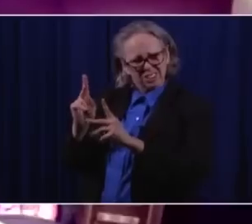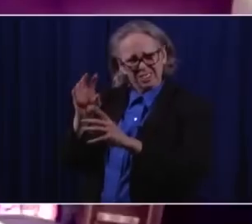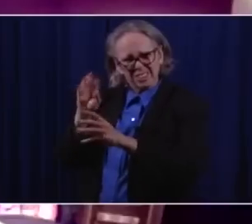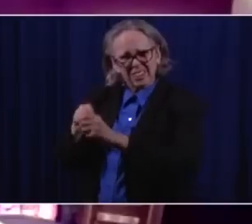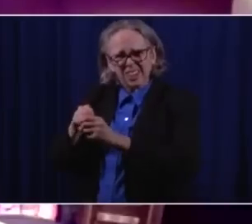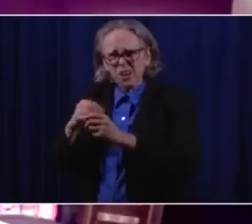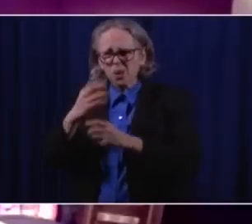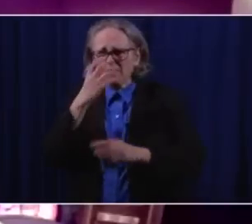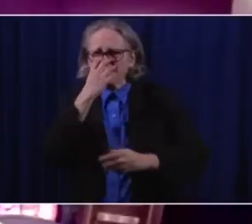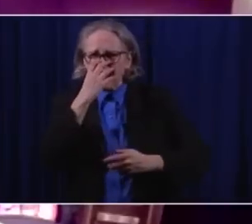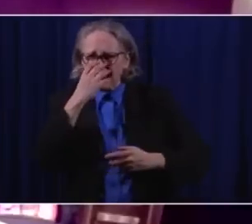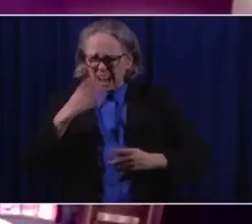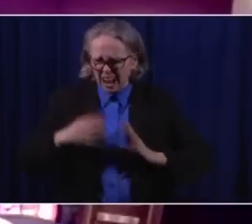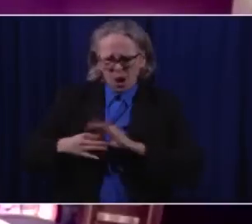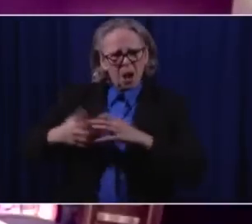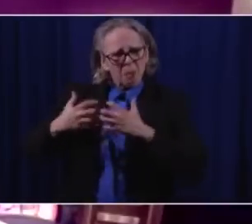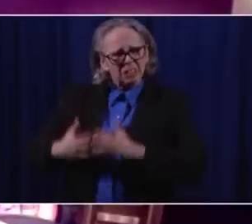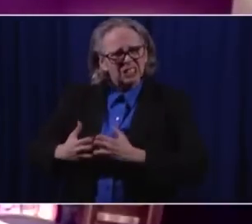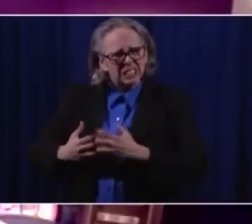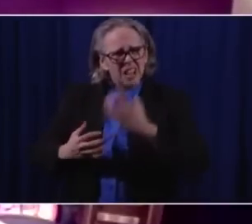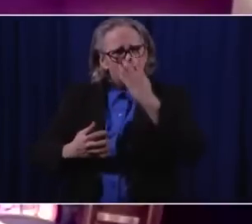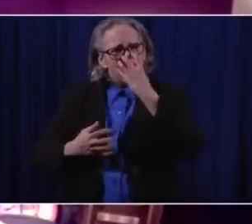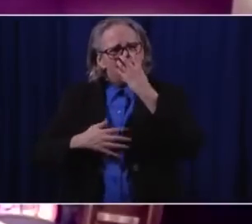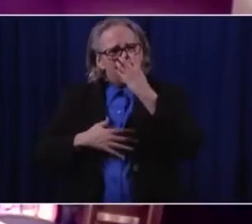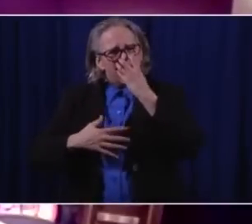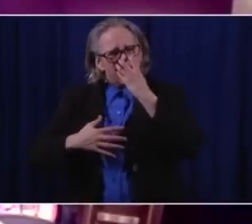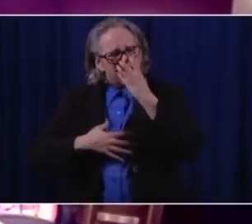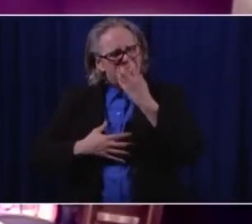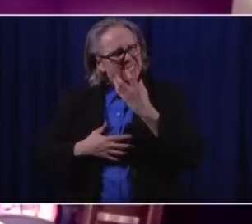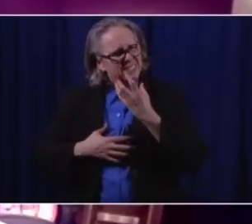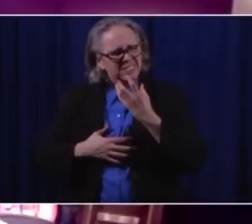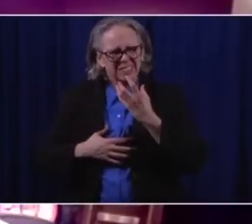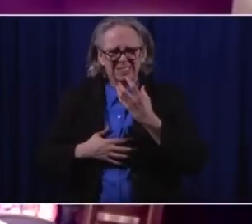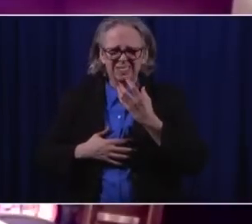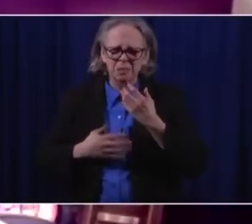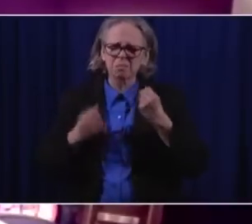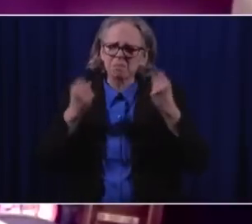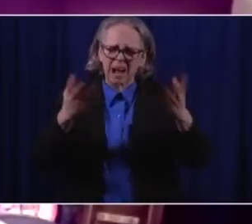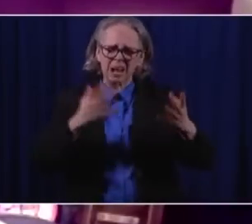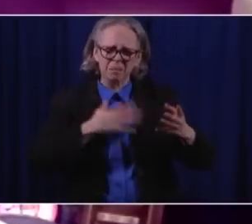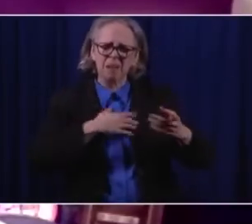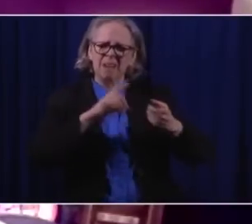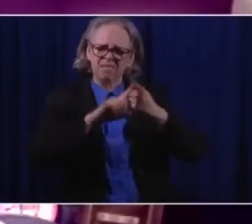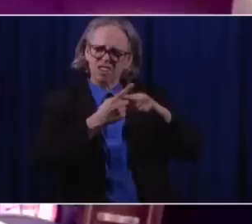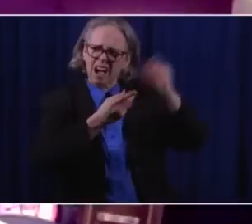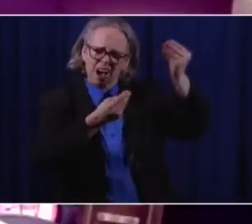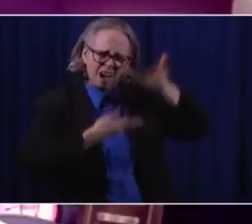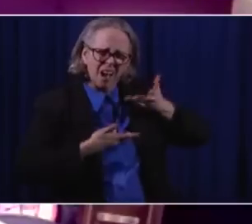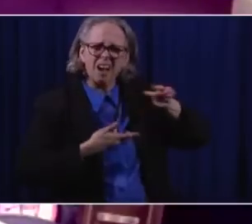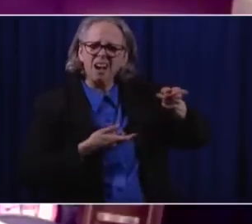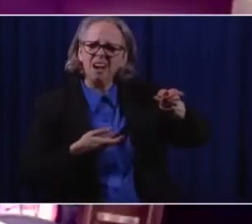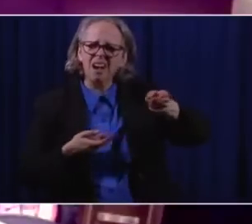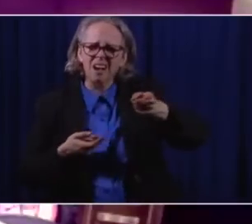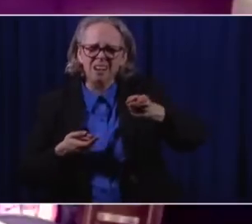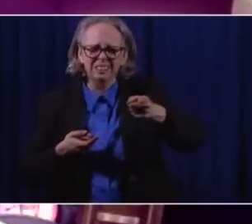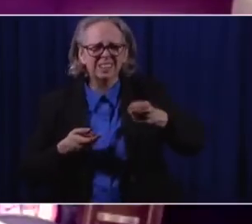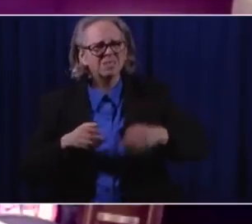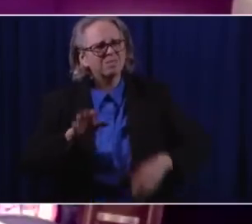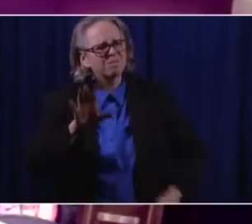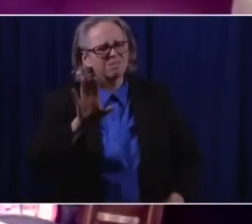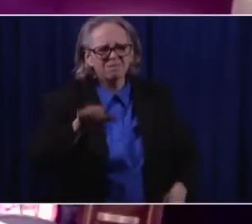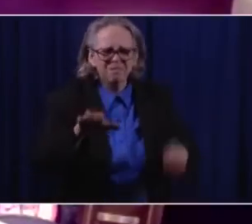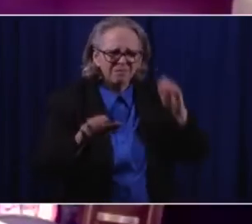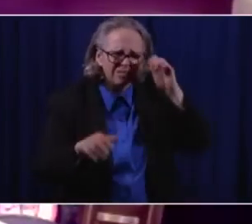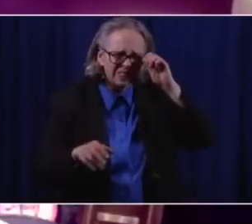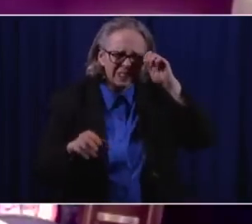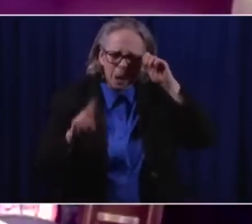Hospital Association has been a chief nursing officer and now works for the Hospital Association. And he mentioned one time, he said, I wonder if people understand what it means